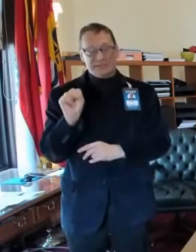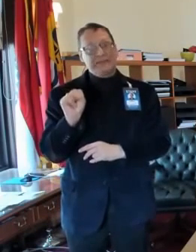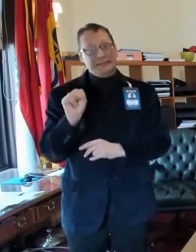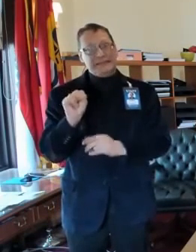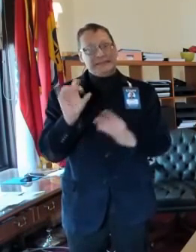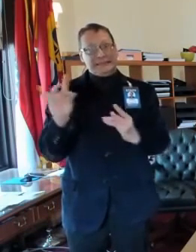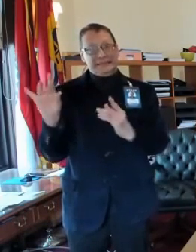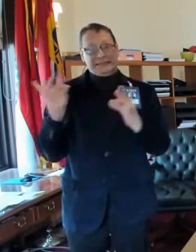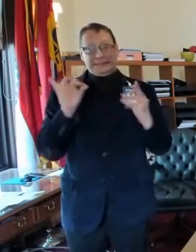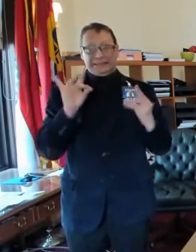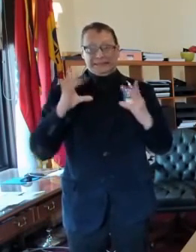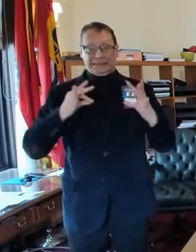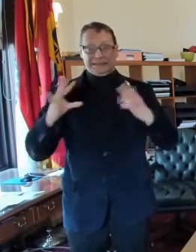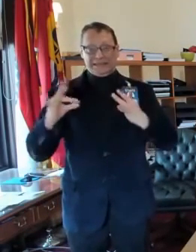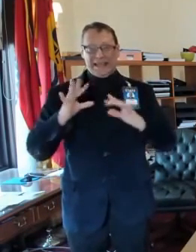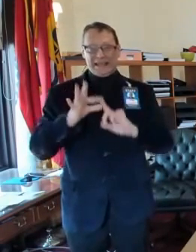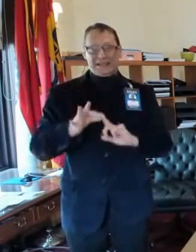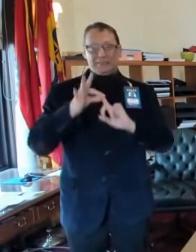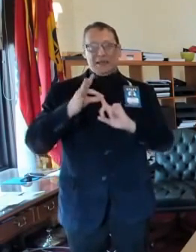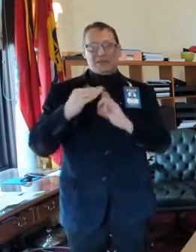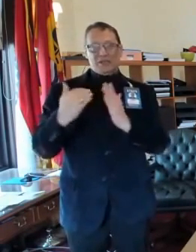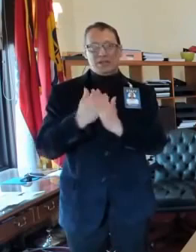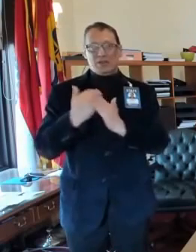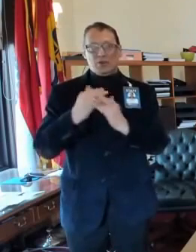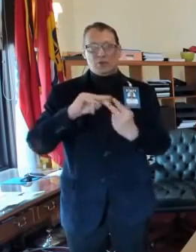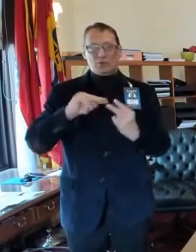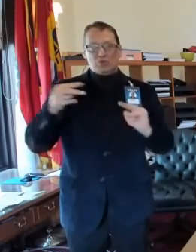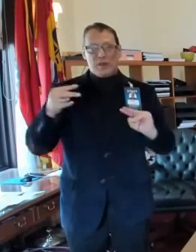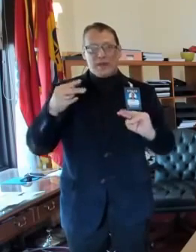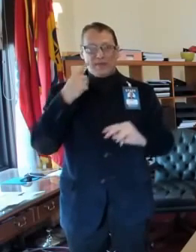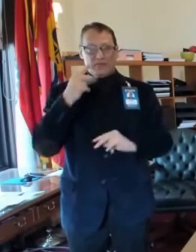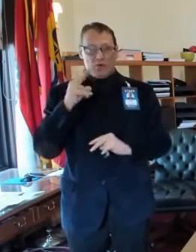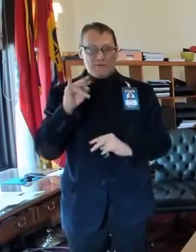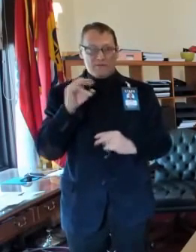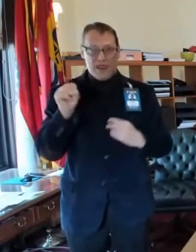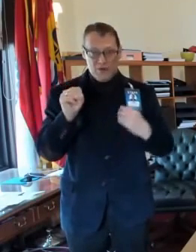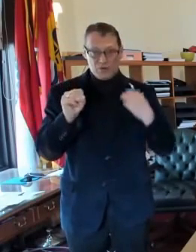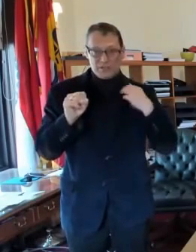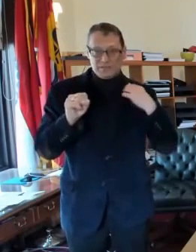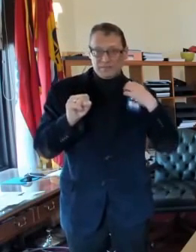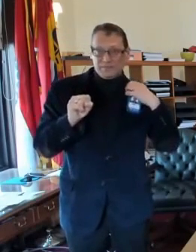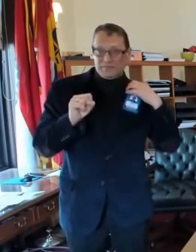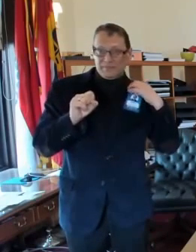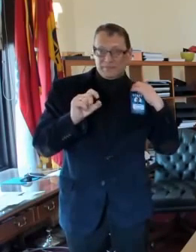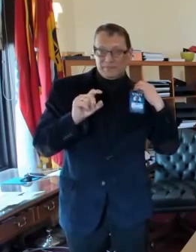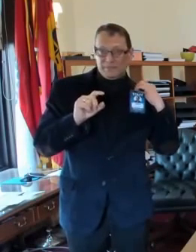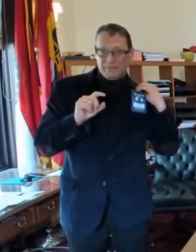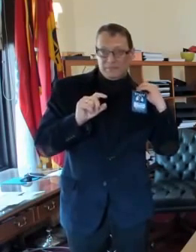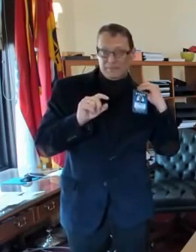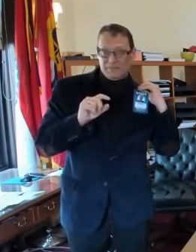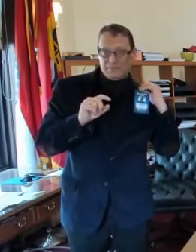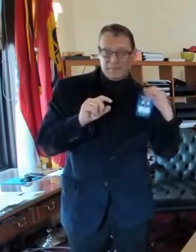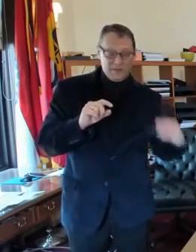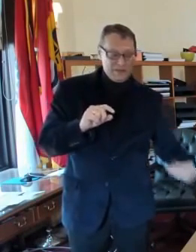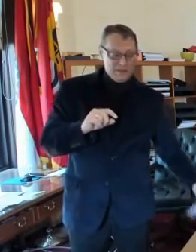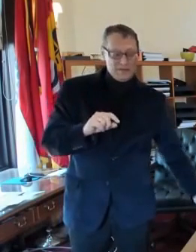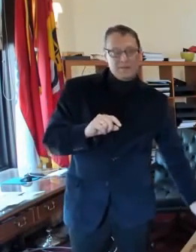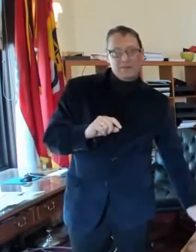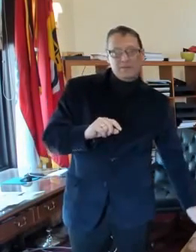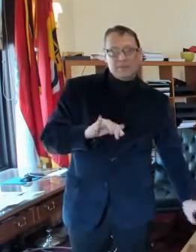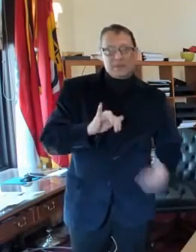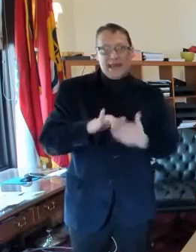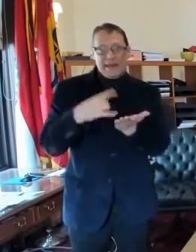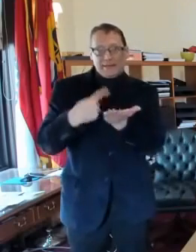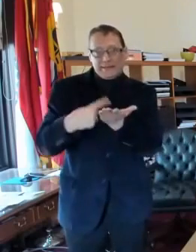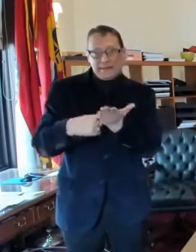particularly with the new strains of the virus that are being discovered and tested really across the country.